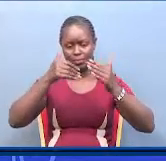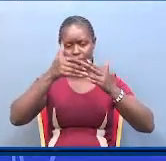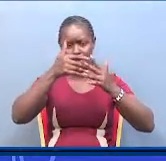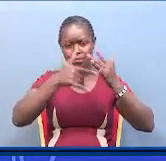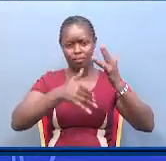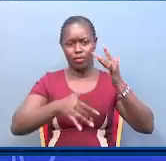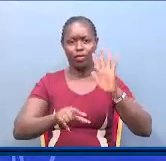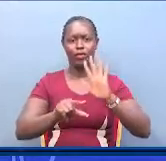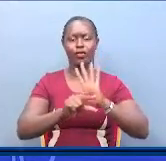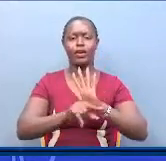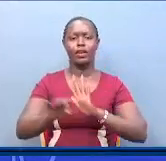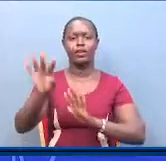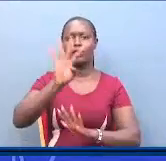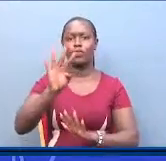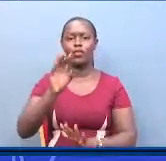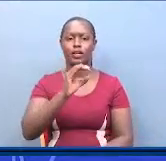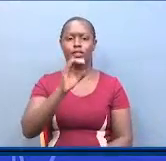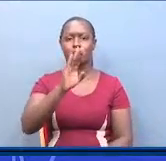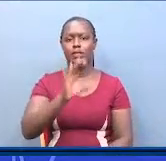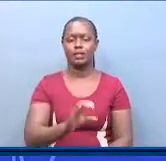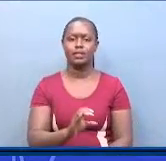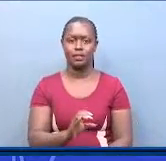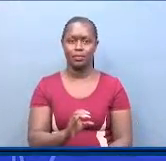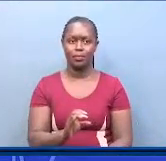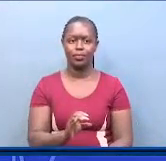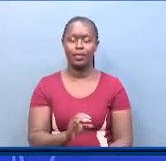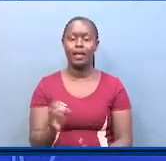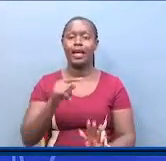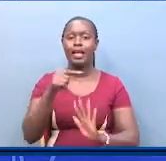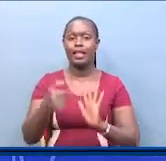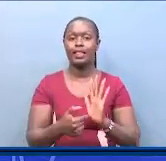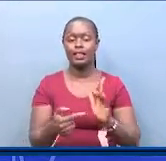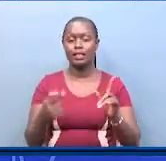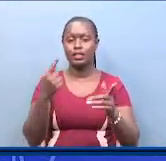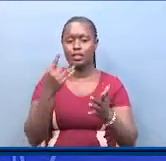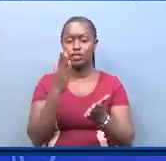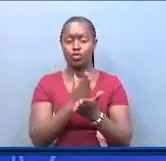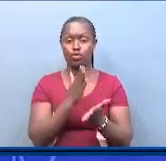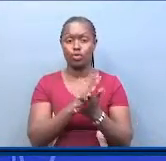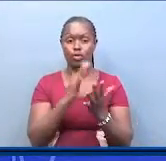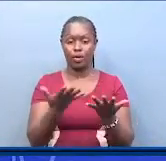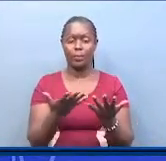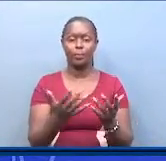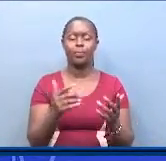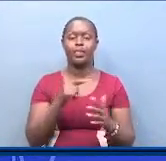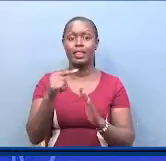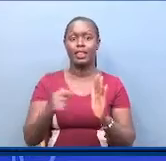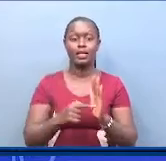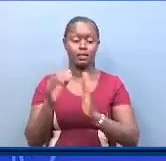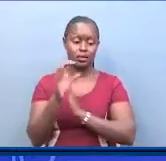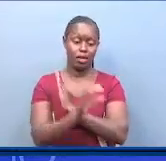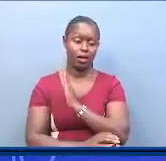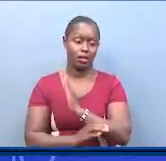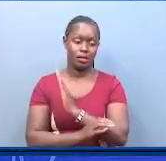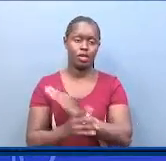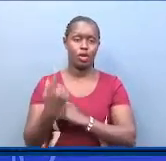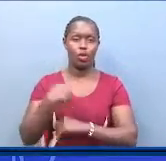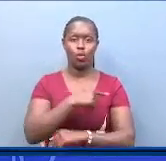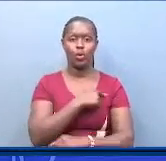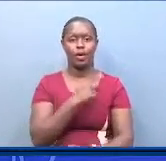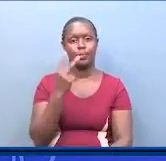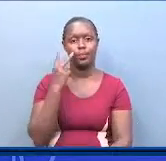of grade four in CBC at the end of the day. The truth of the fact is that in this country, we look